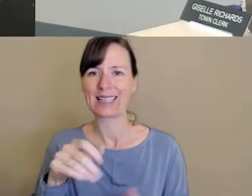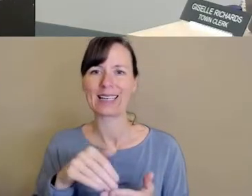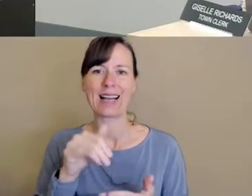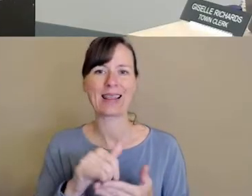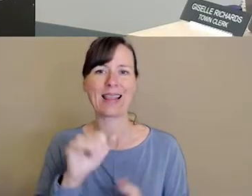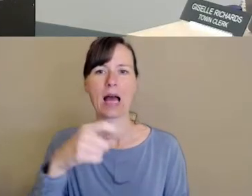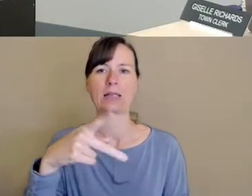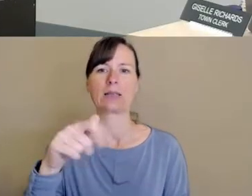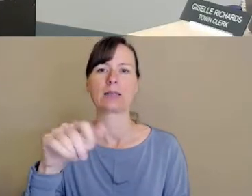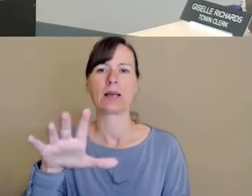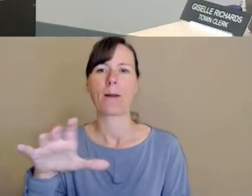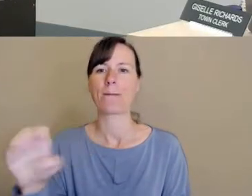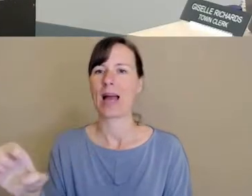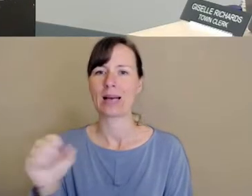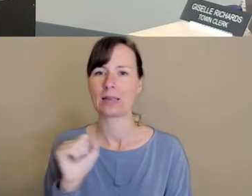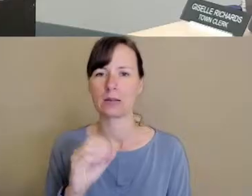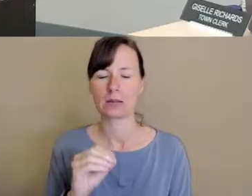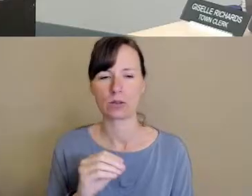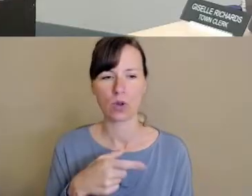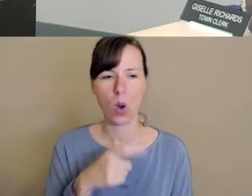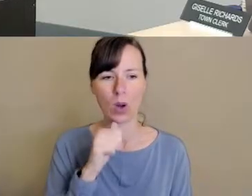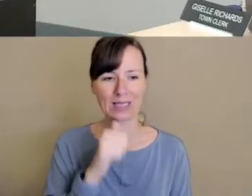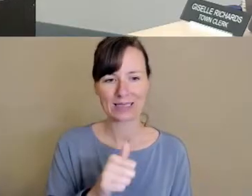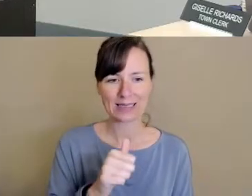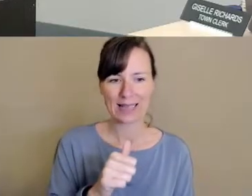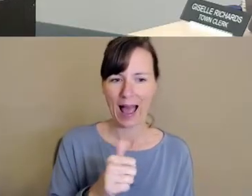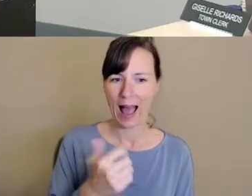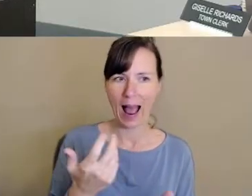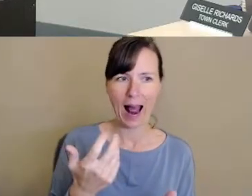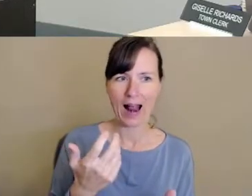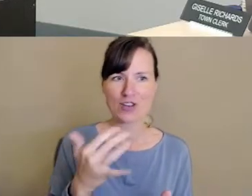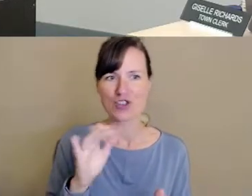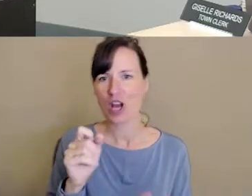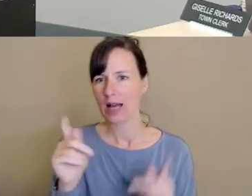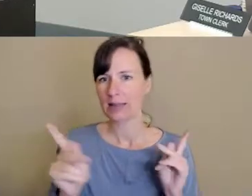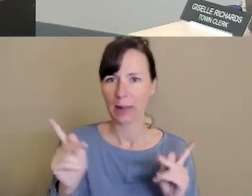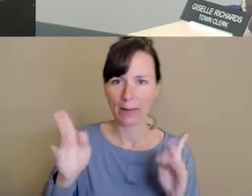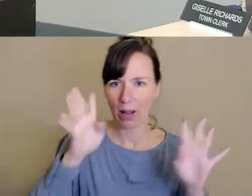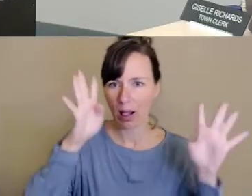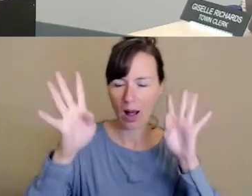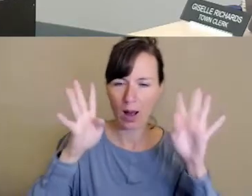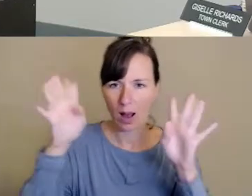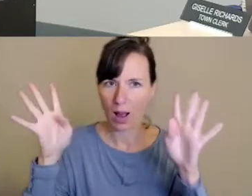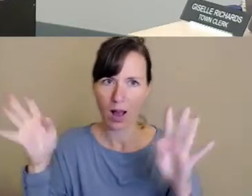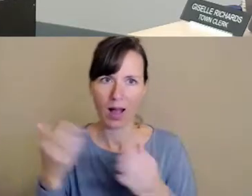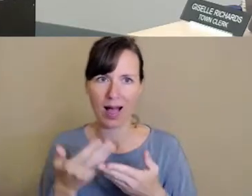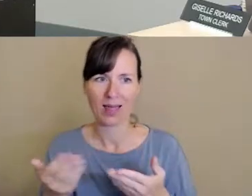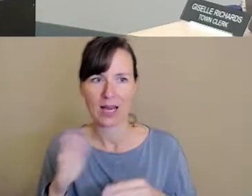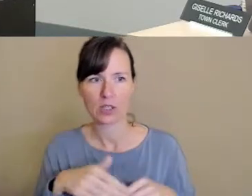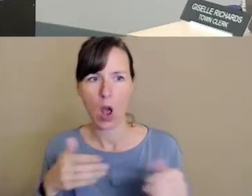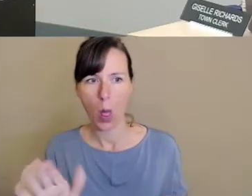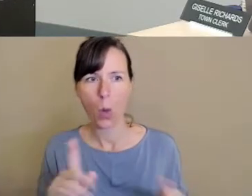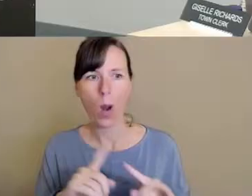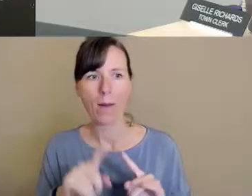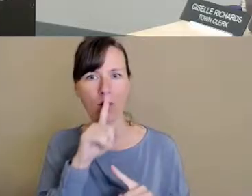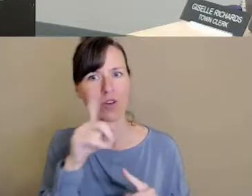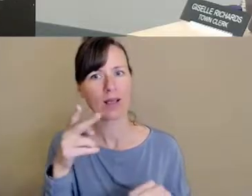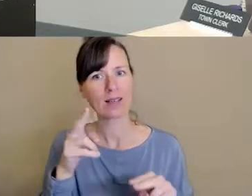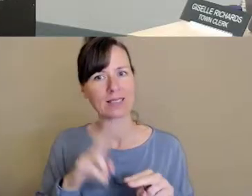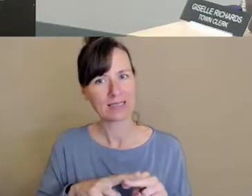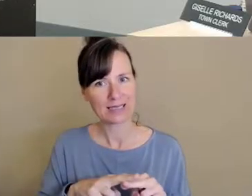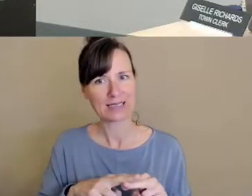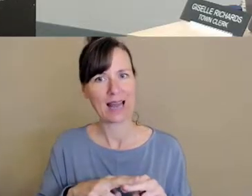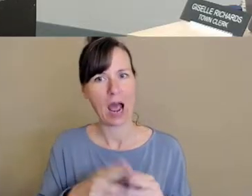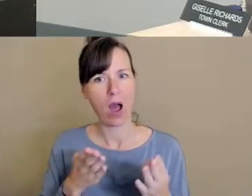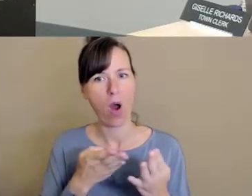it's not by basically people coming up with things along the way, but a sit down, go through, so